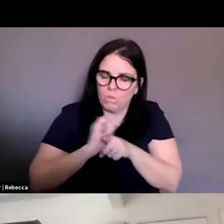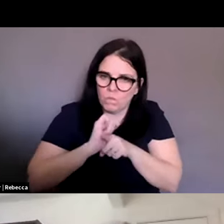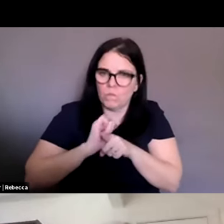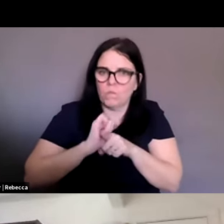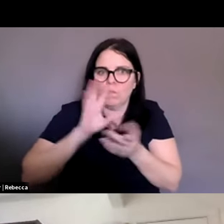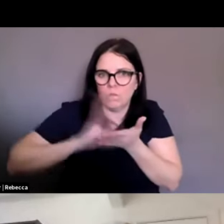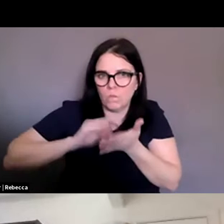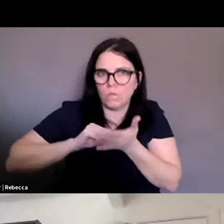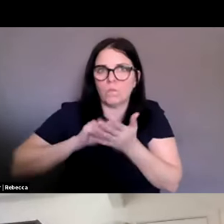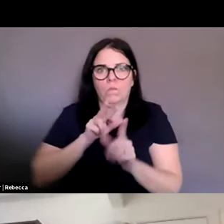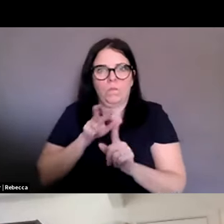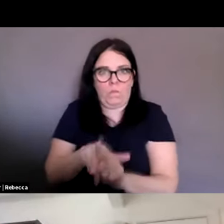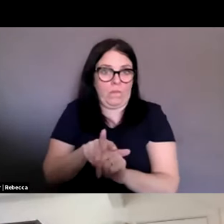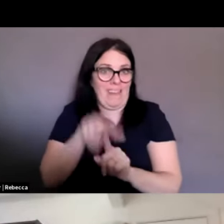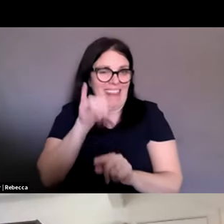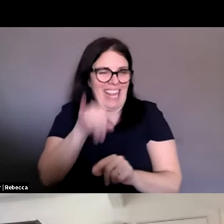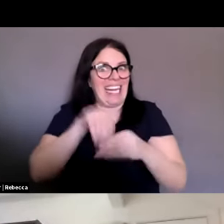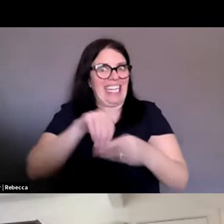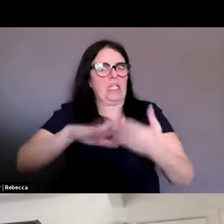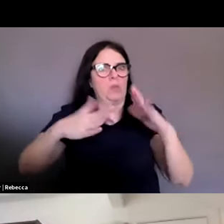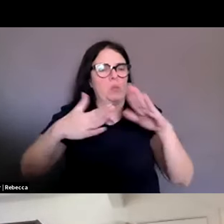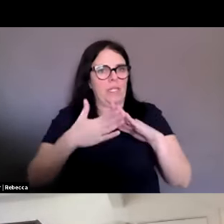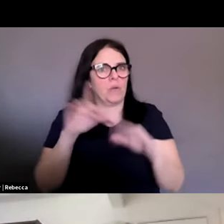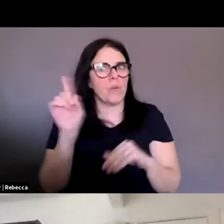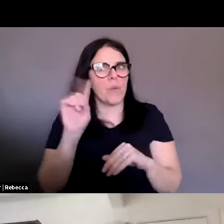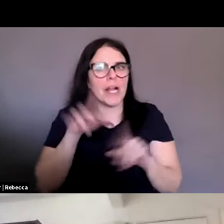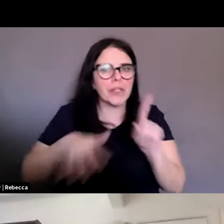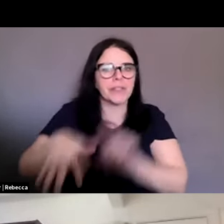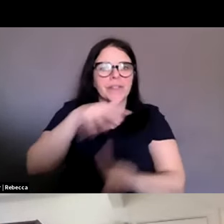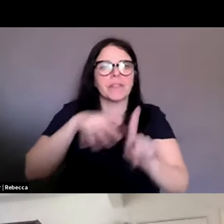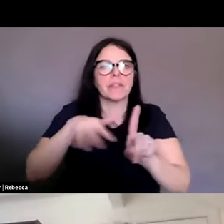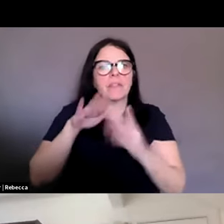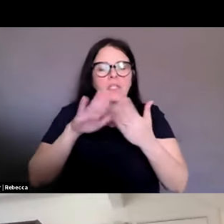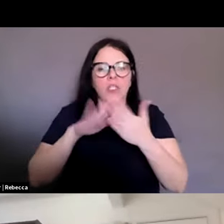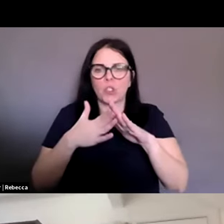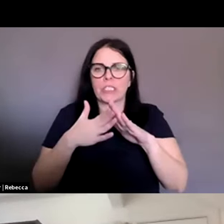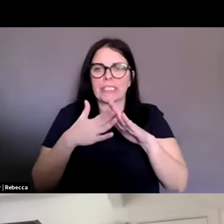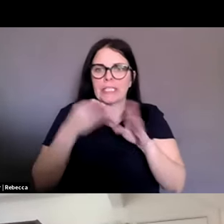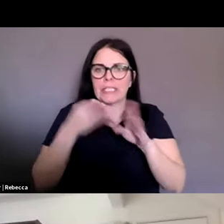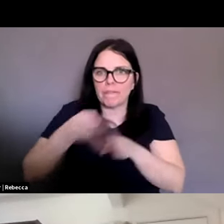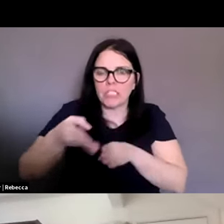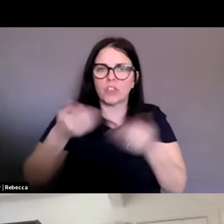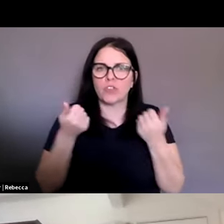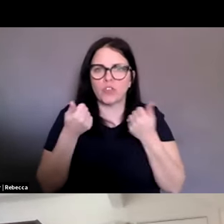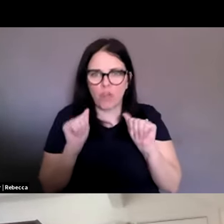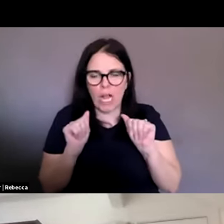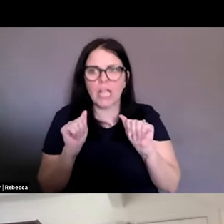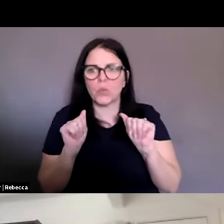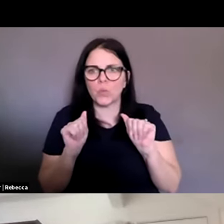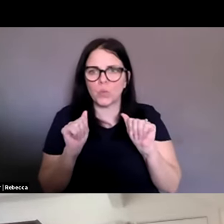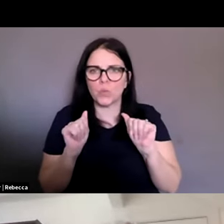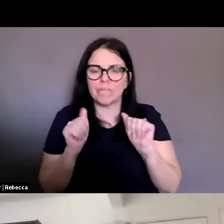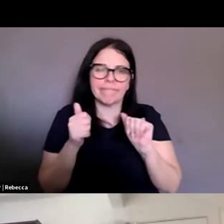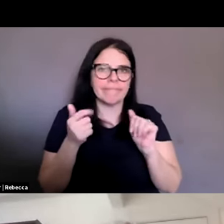on a community-wide basis, where people are trying to get all the practitioners, the